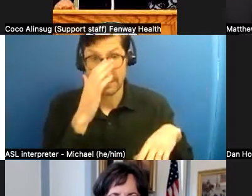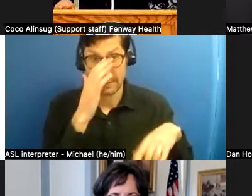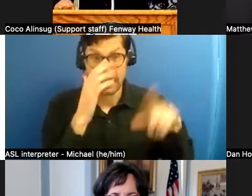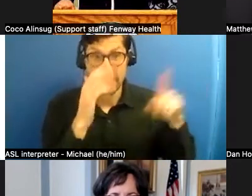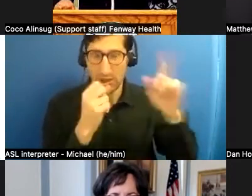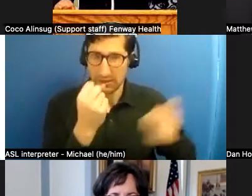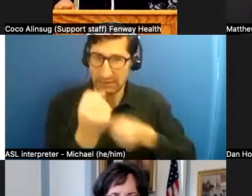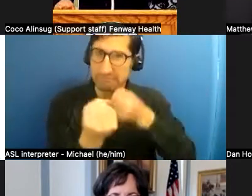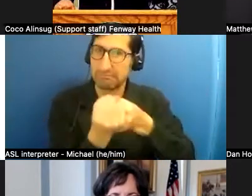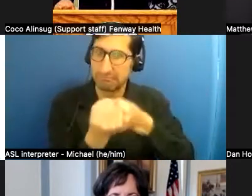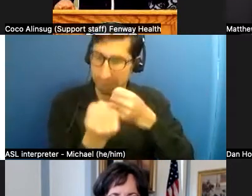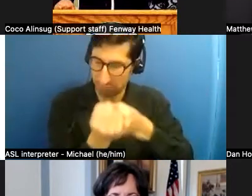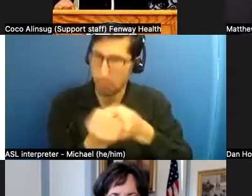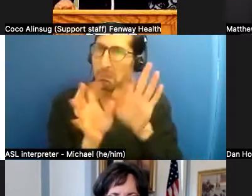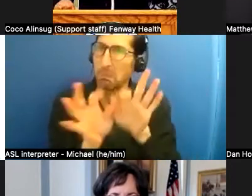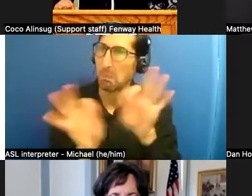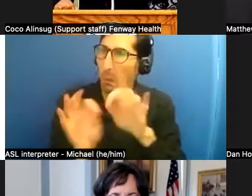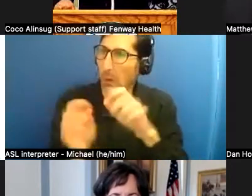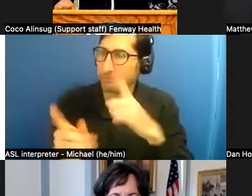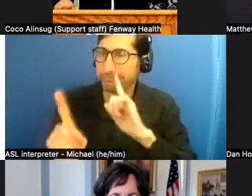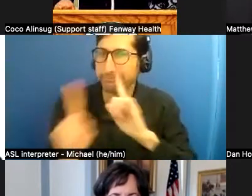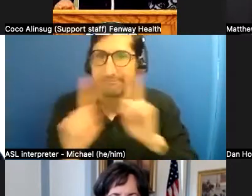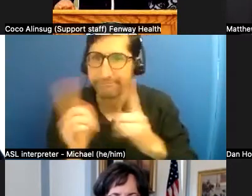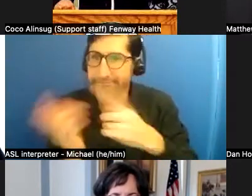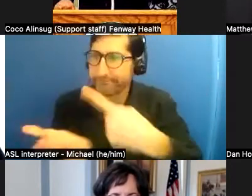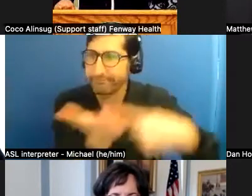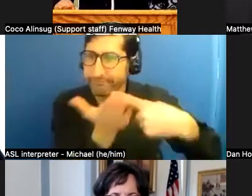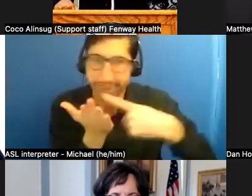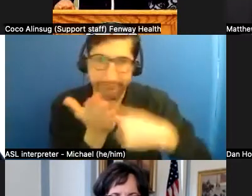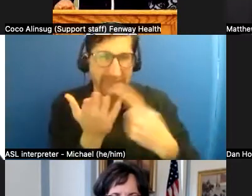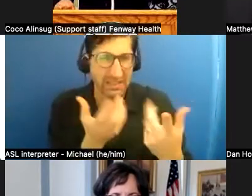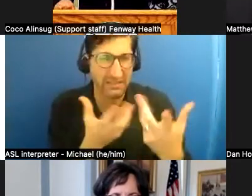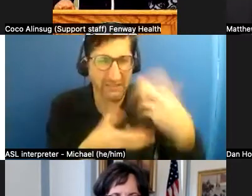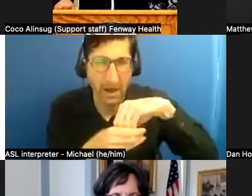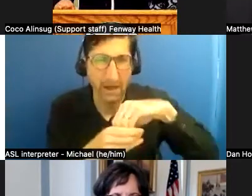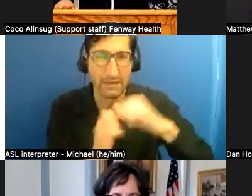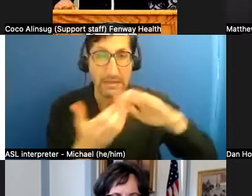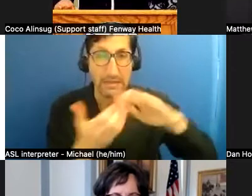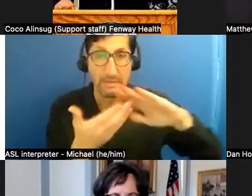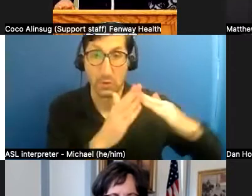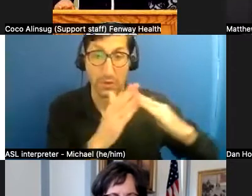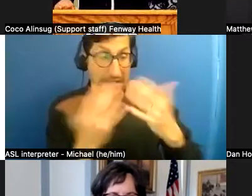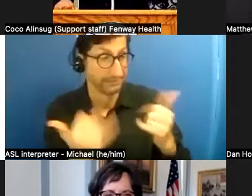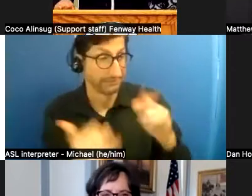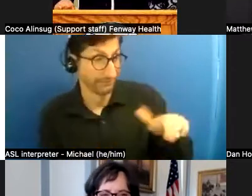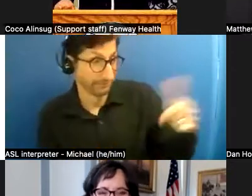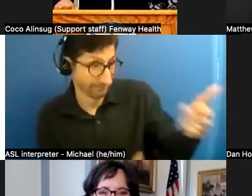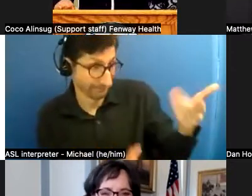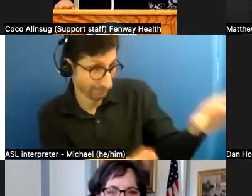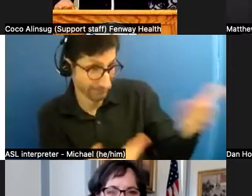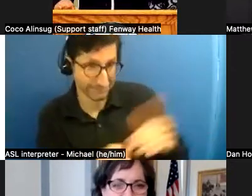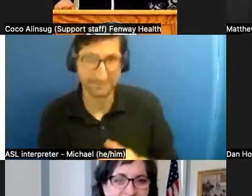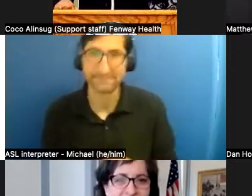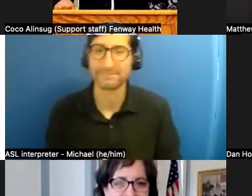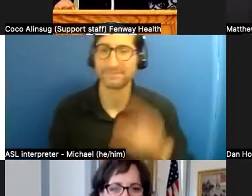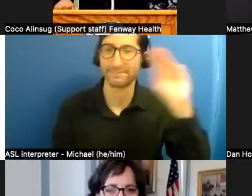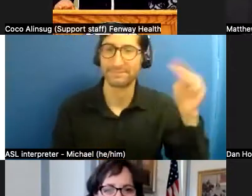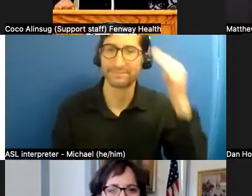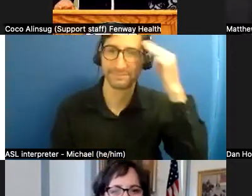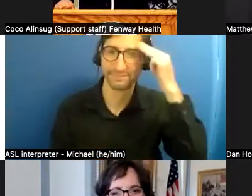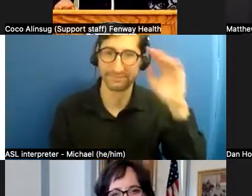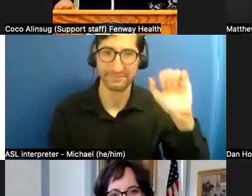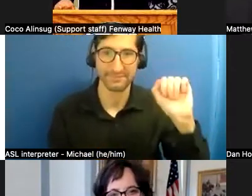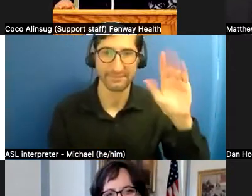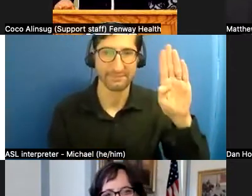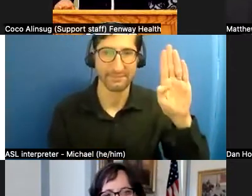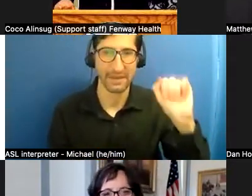of meaningful dialogue and community engagement. Mayor Ballantyne, thank you for your leadership. The floor is yours. Thank you, Carl. Good